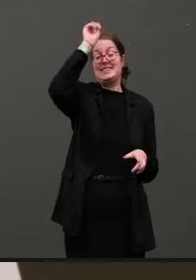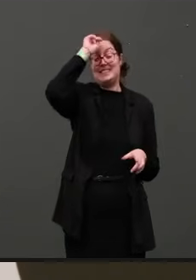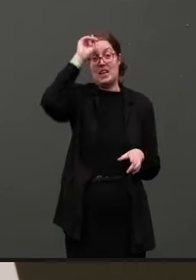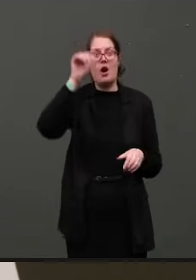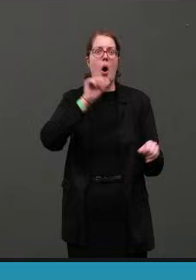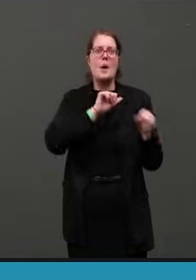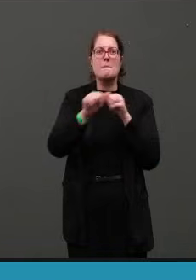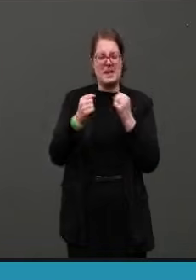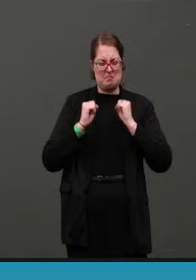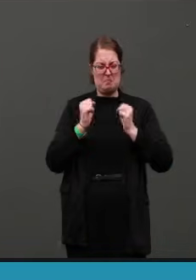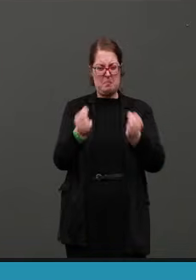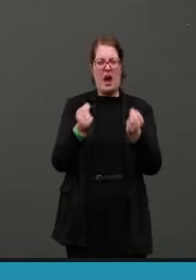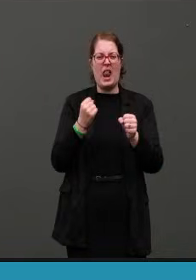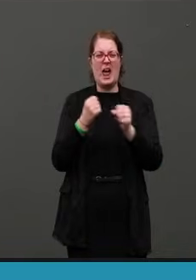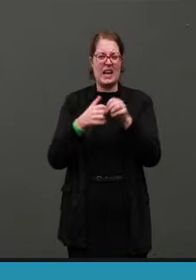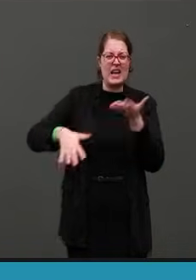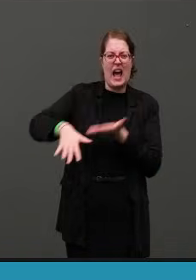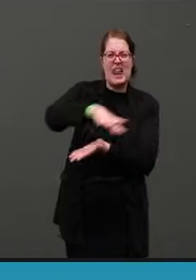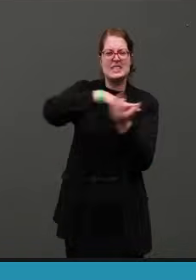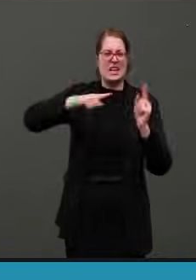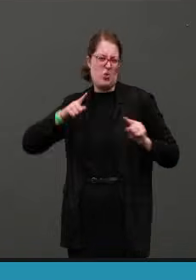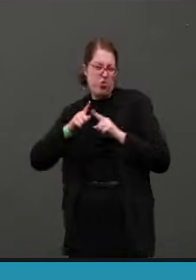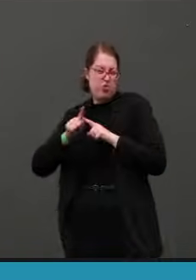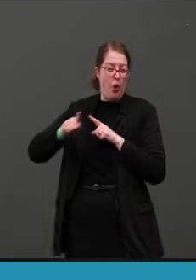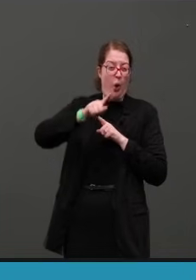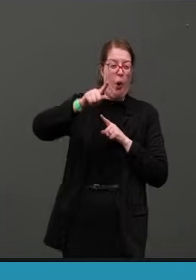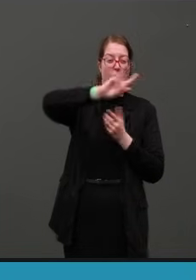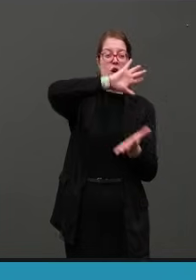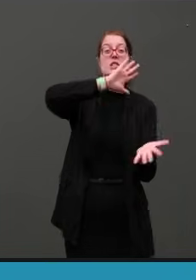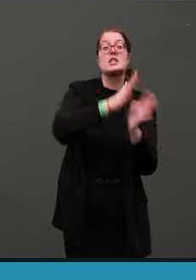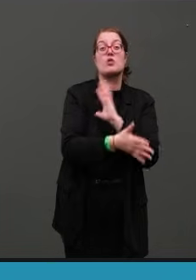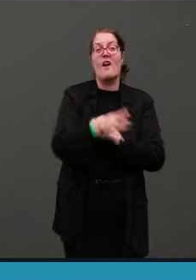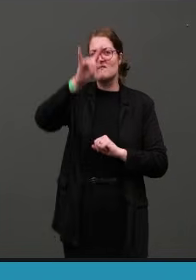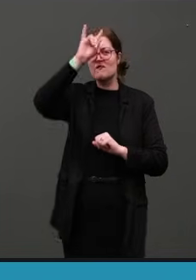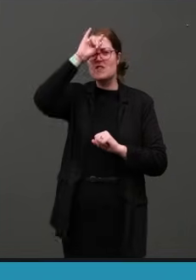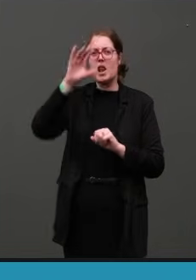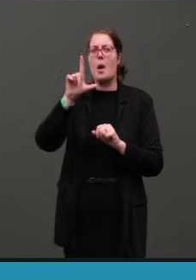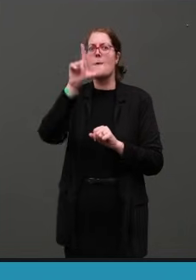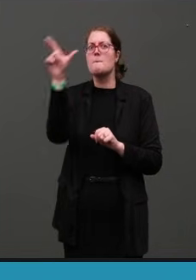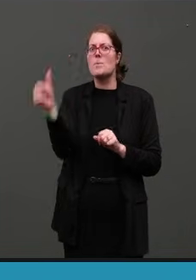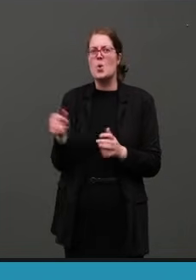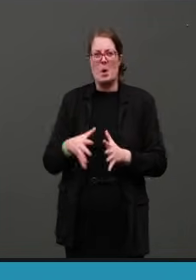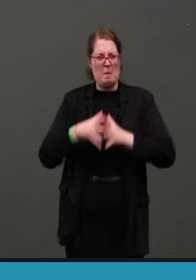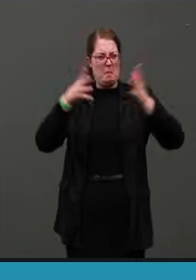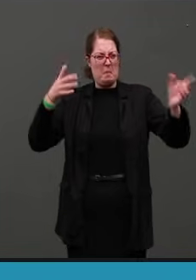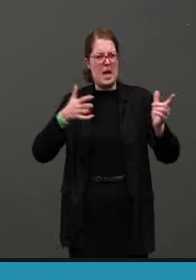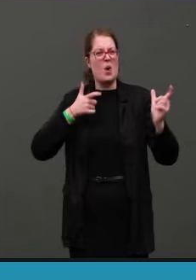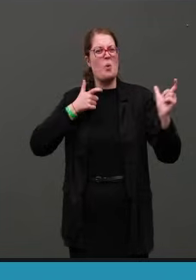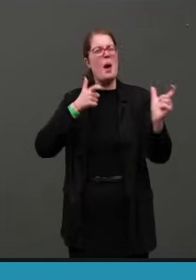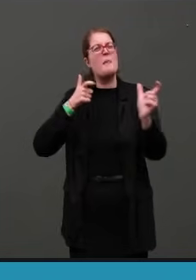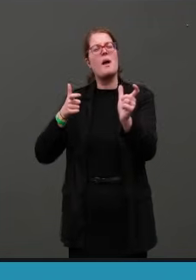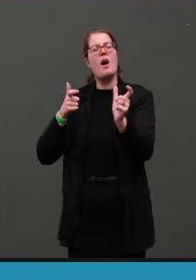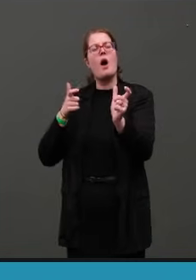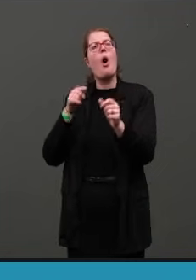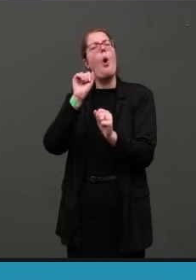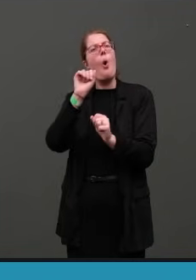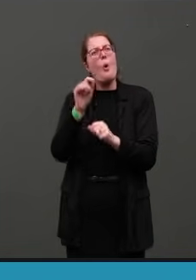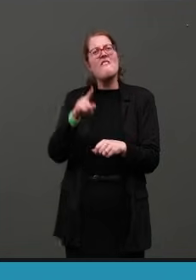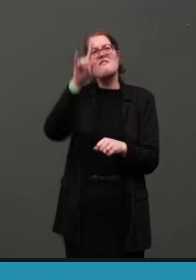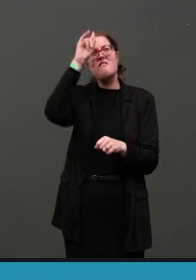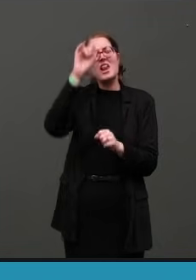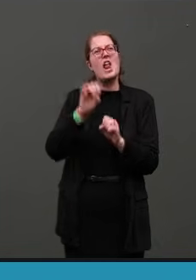fires the torpedo that destroys the villain's moon-sized mega-weapon, and oh yeah, he also turns out to be the villain's long-lost